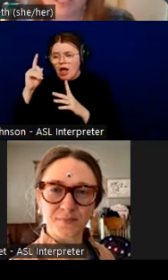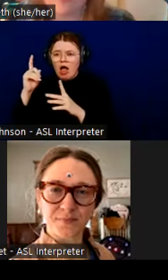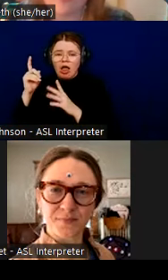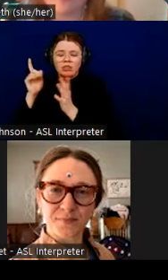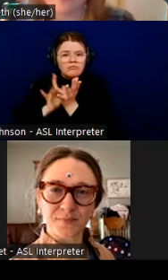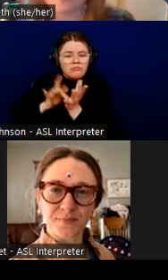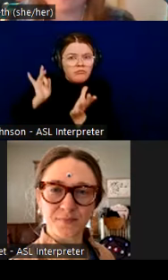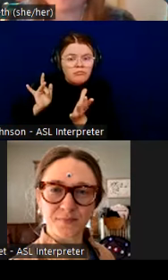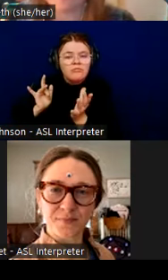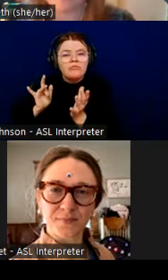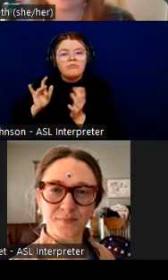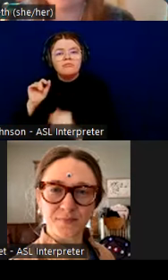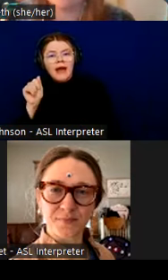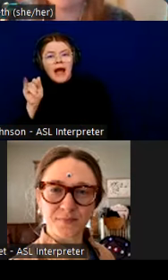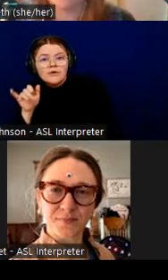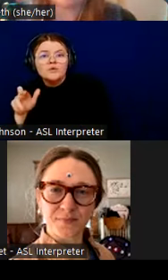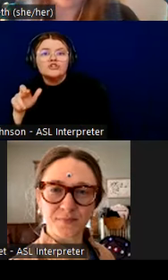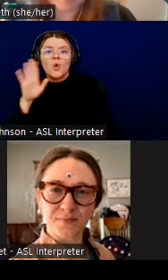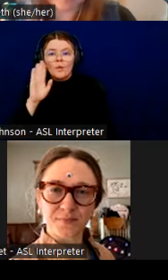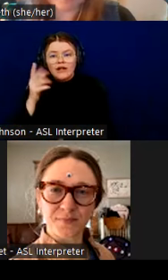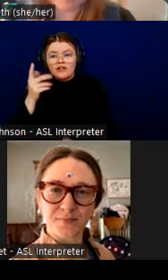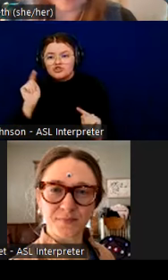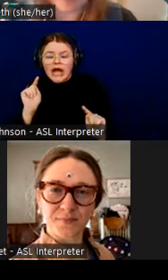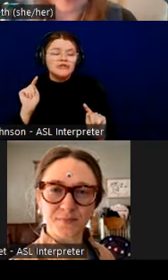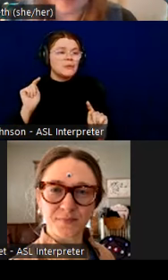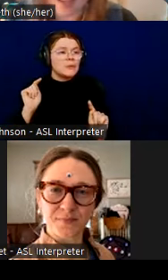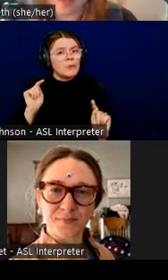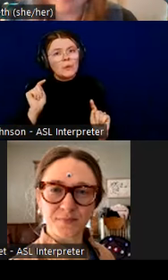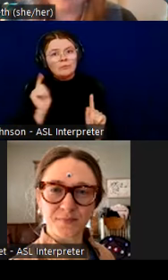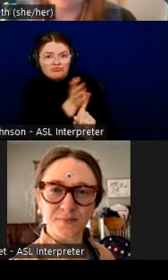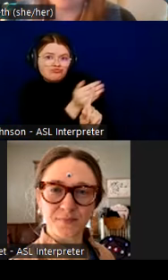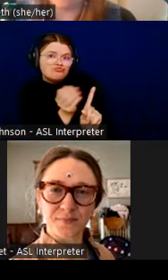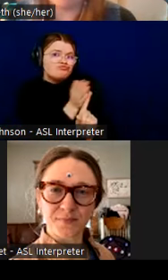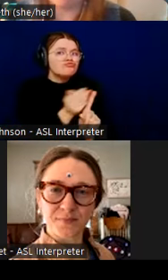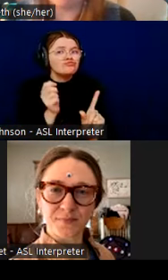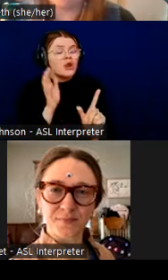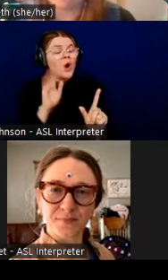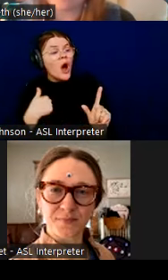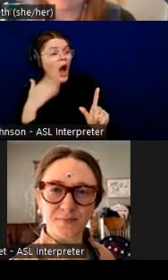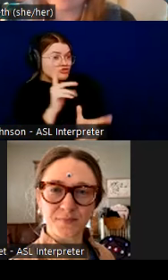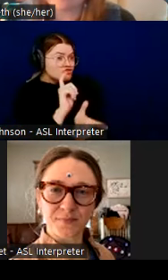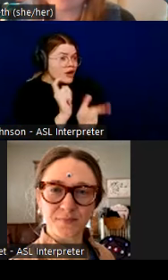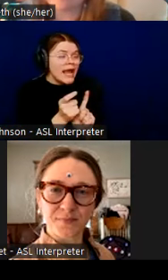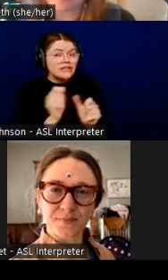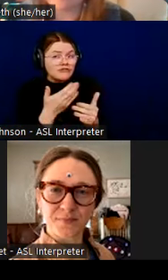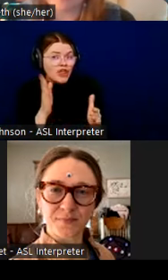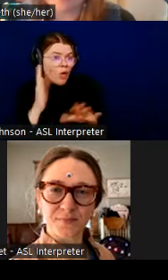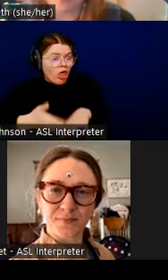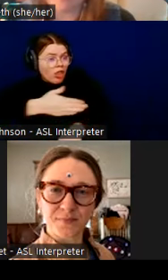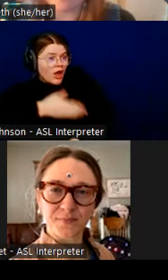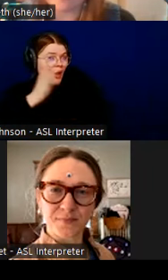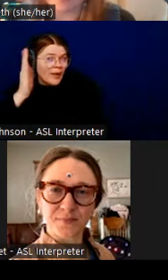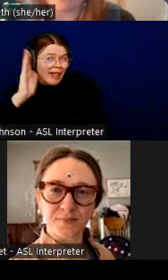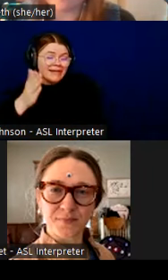will change, or they'll say, I'll do anything to get you to stay. Yeah, that's